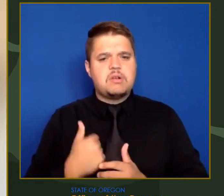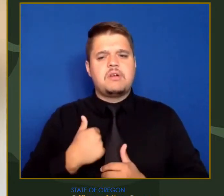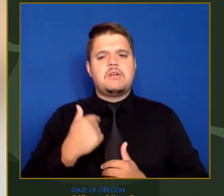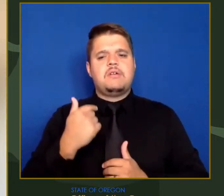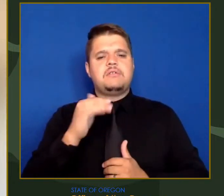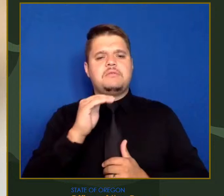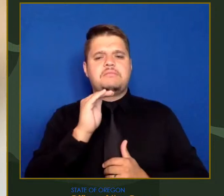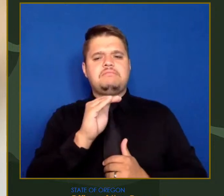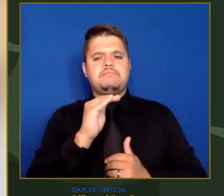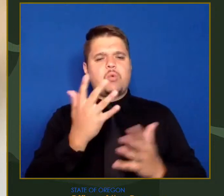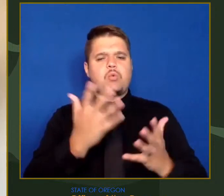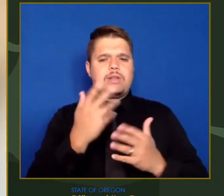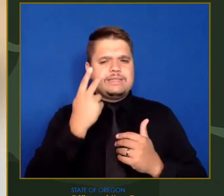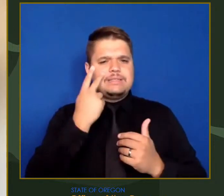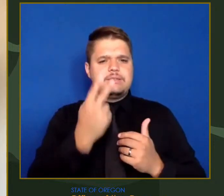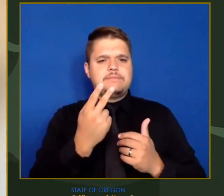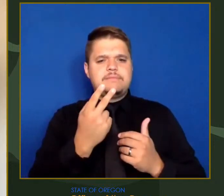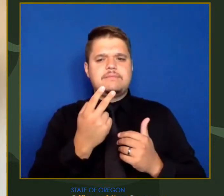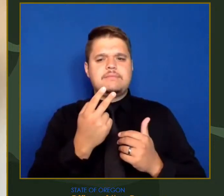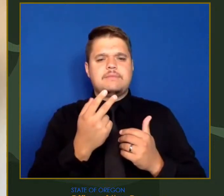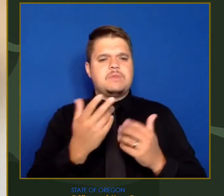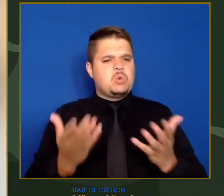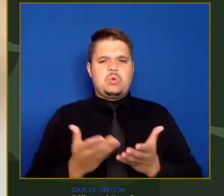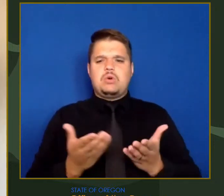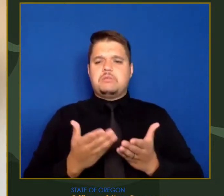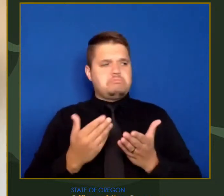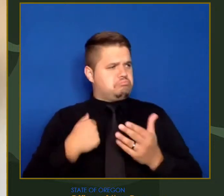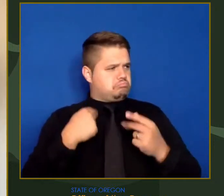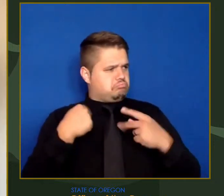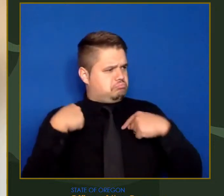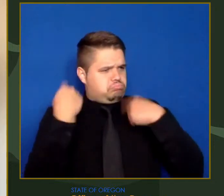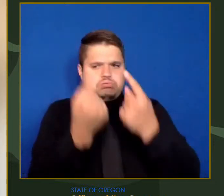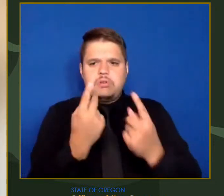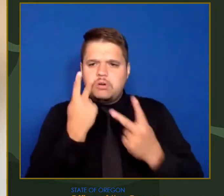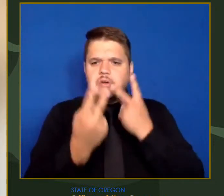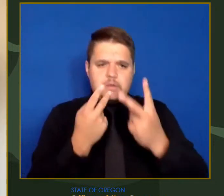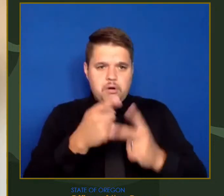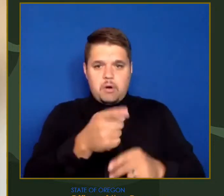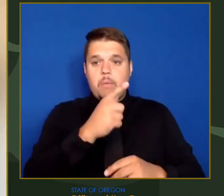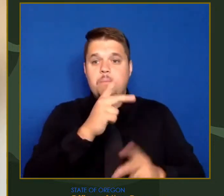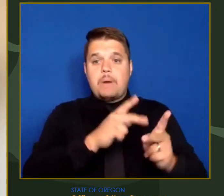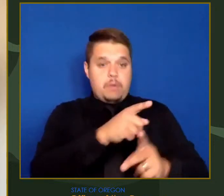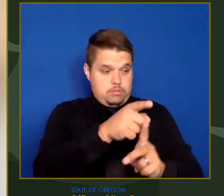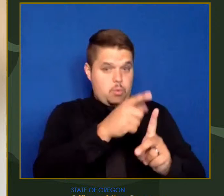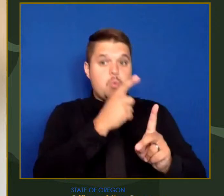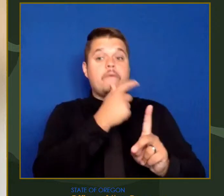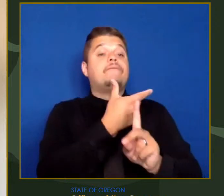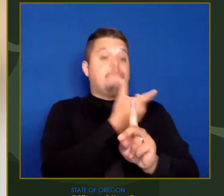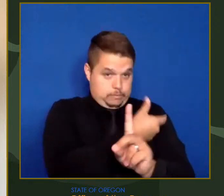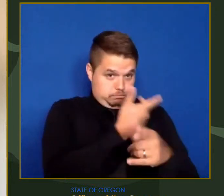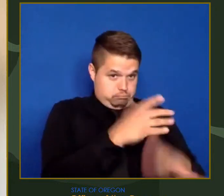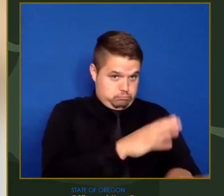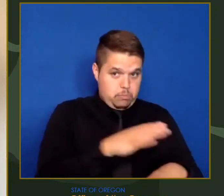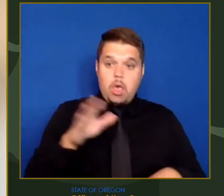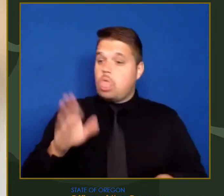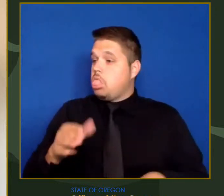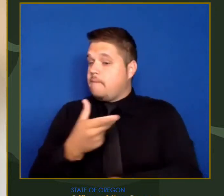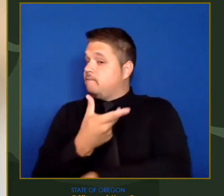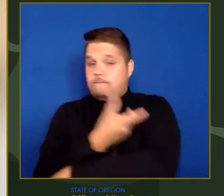significant divergence in the experience of vaccinated versus the unvaccinated. The short story is the vaccinated